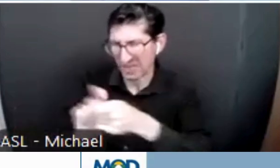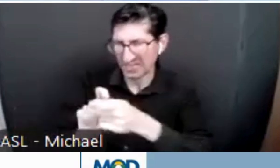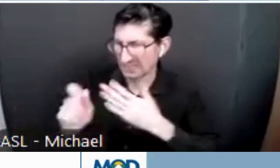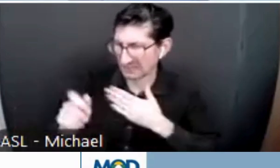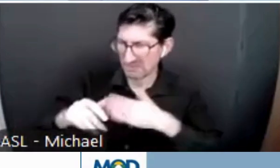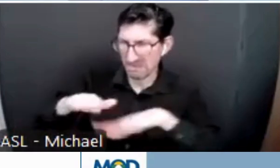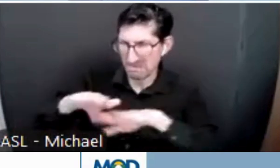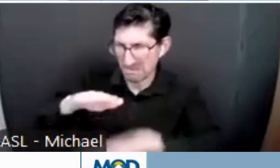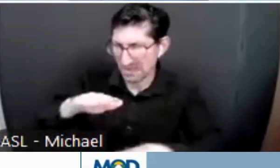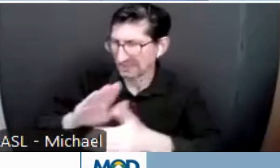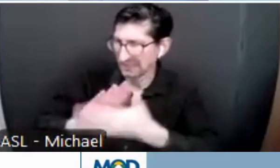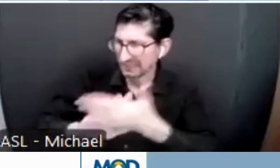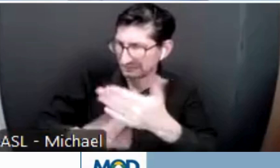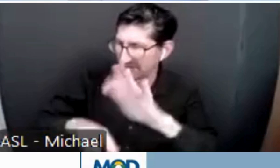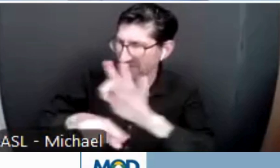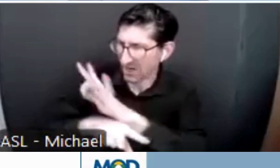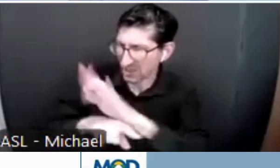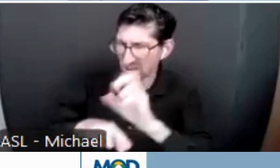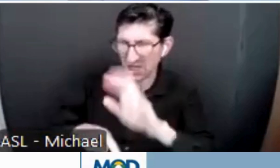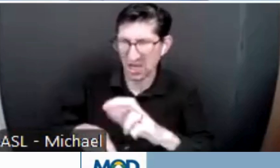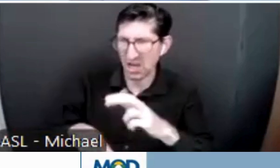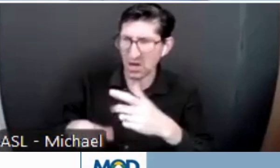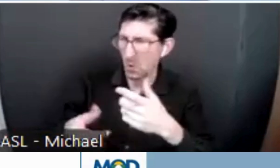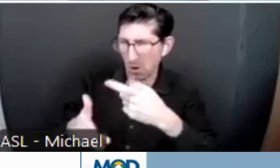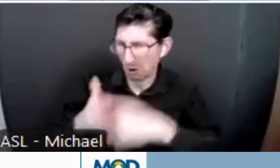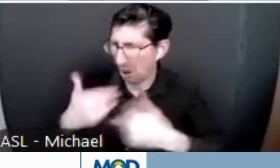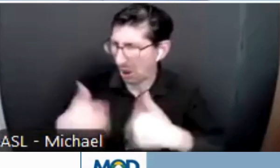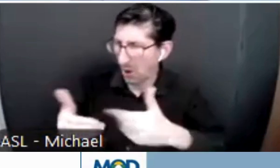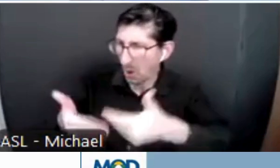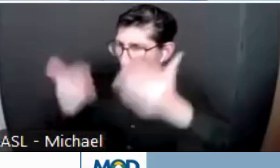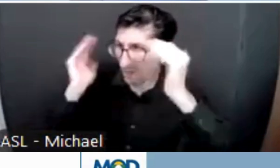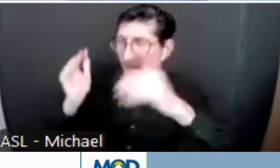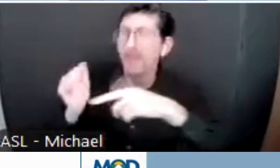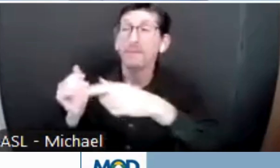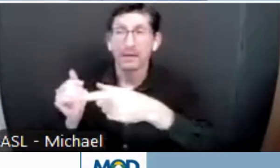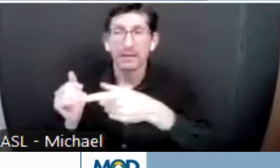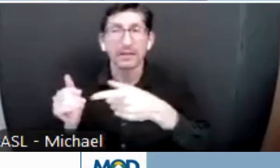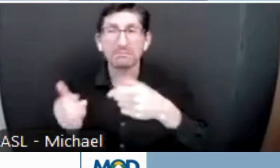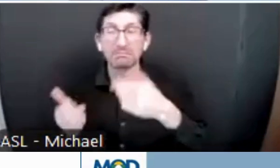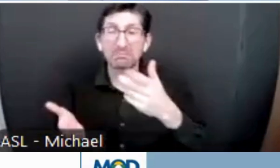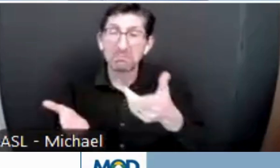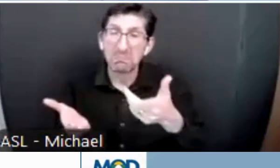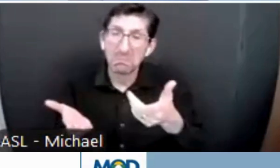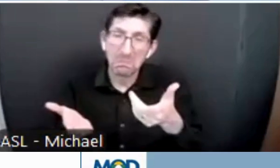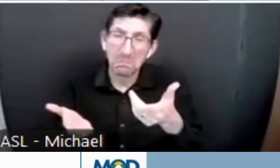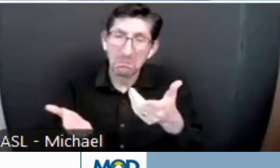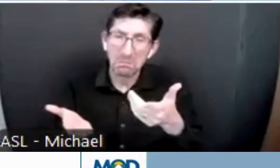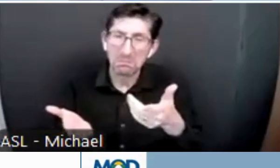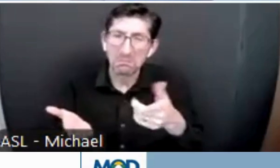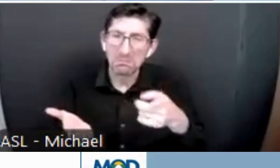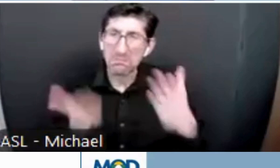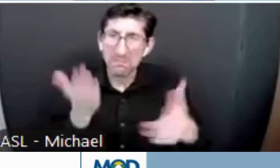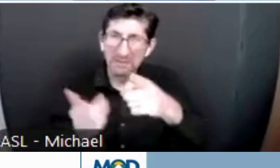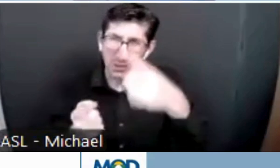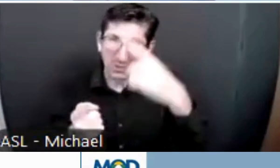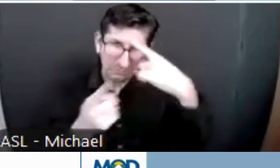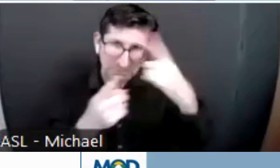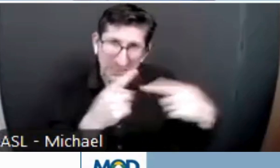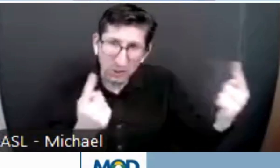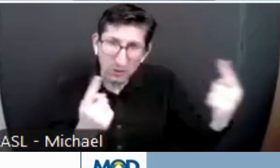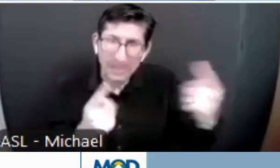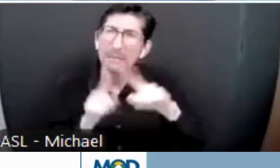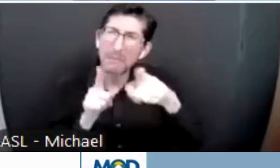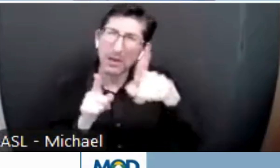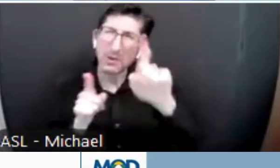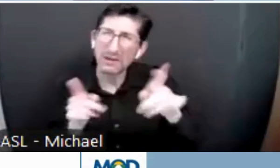agree with their analysis. But you do really need to consider the reasons to help you figure out whether you're in a